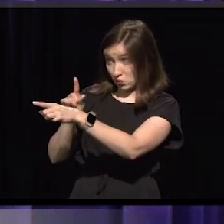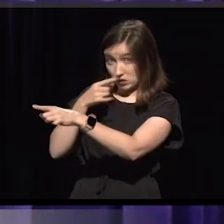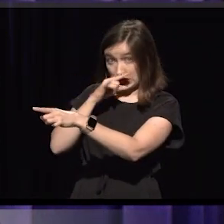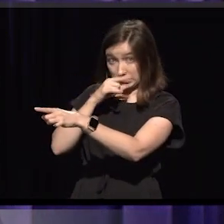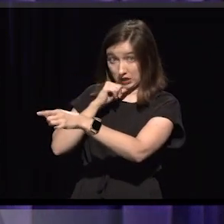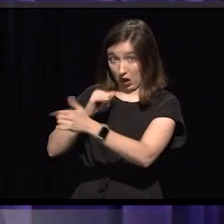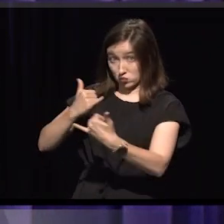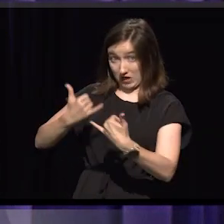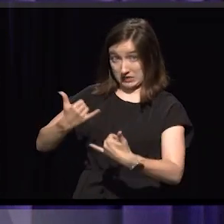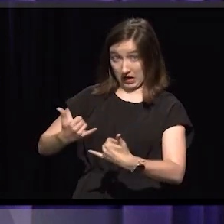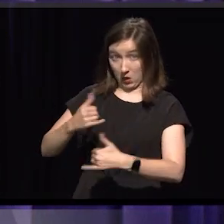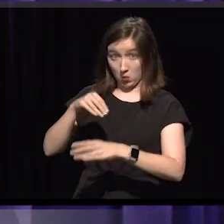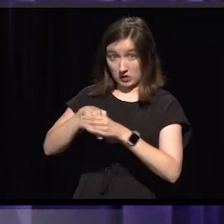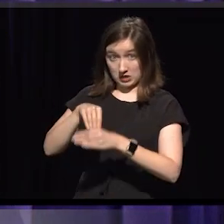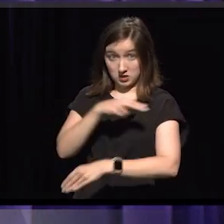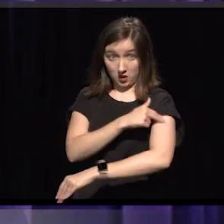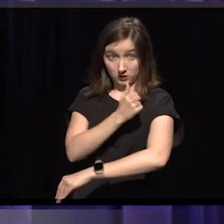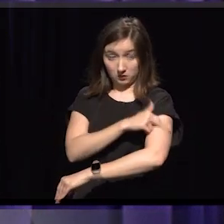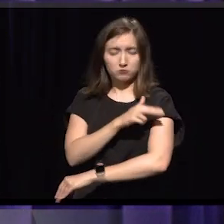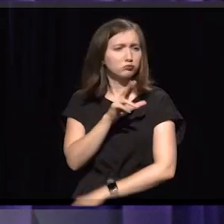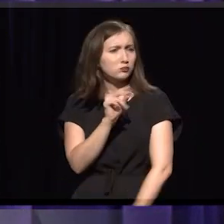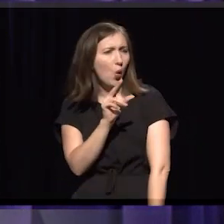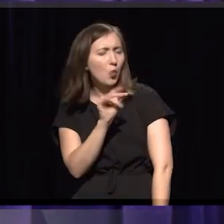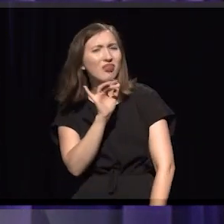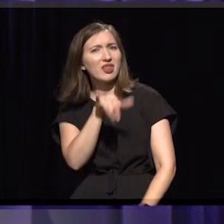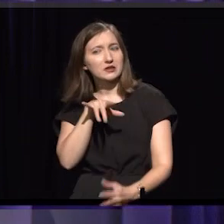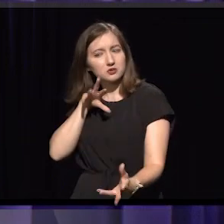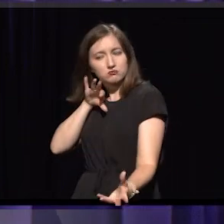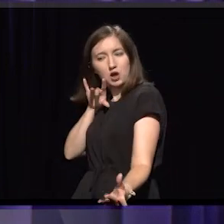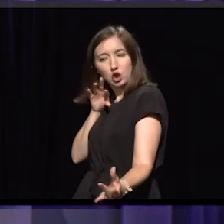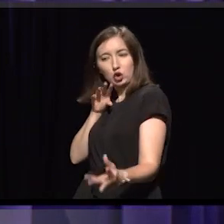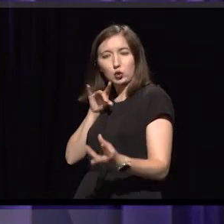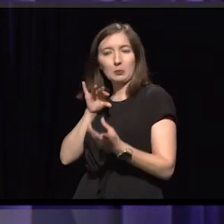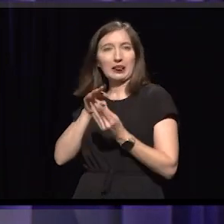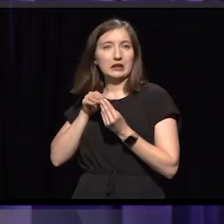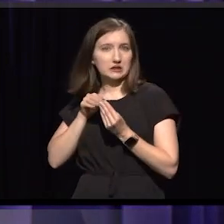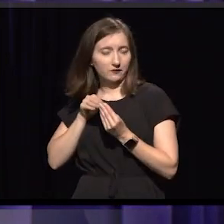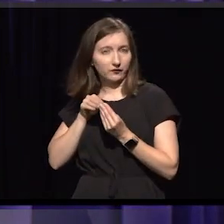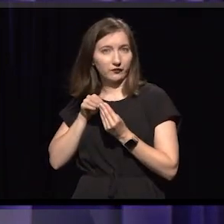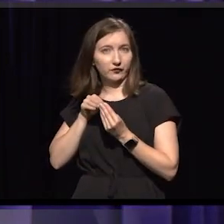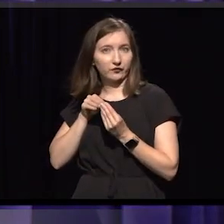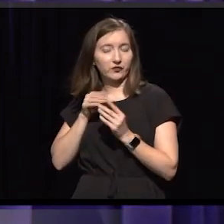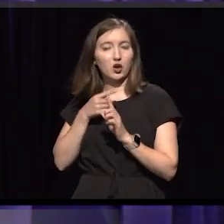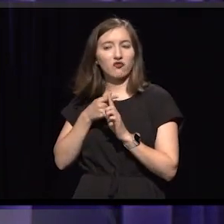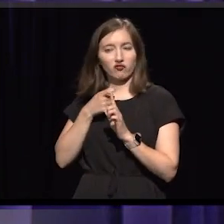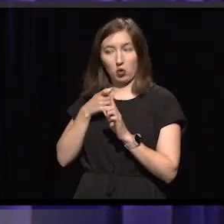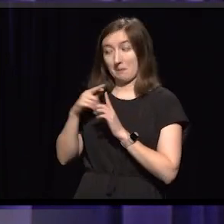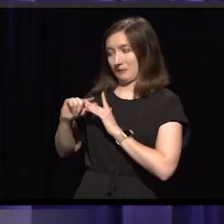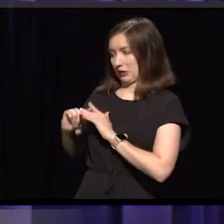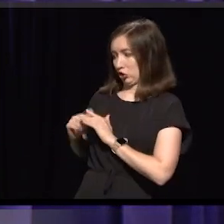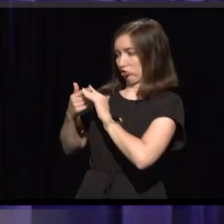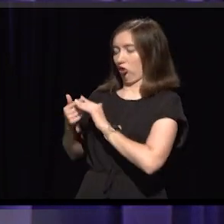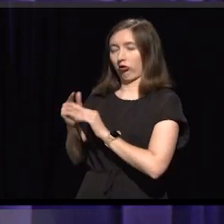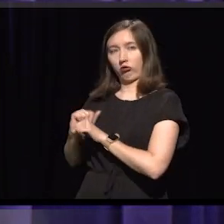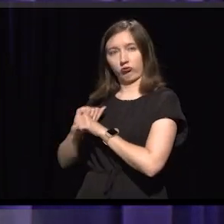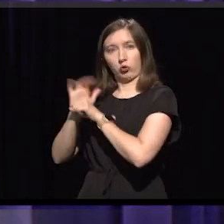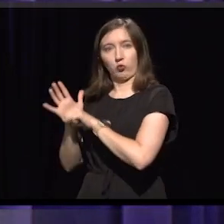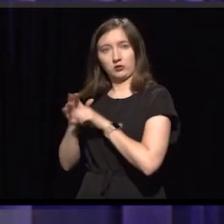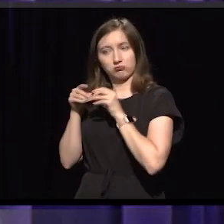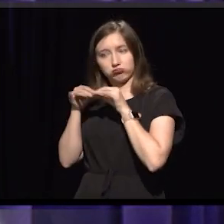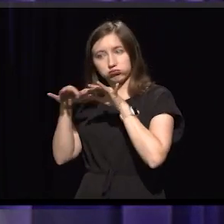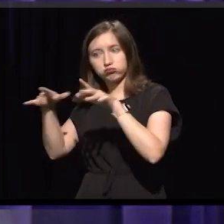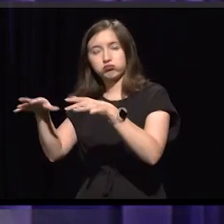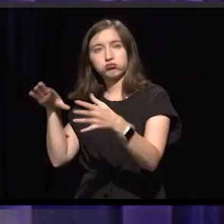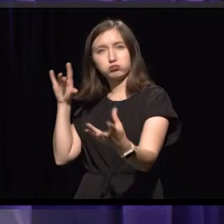correct. That's the cumulative number From this, from this pandemic. So